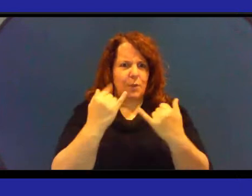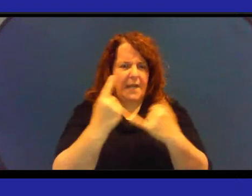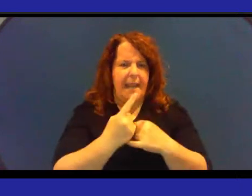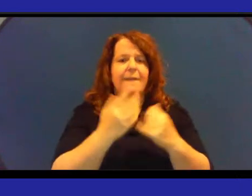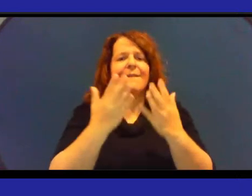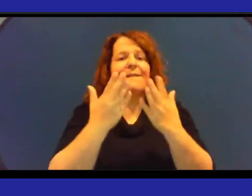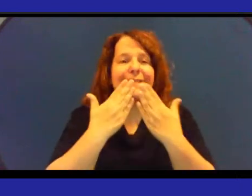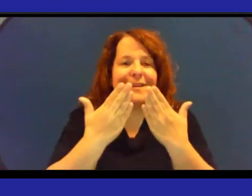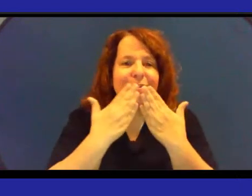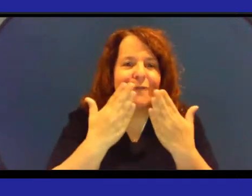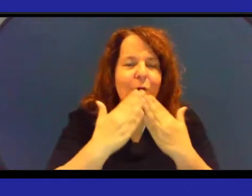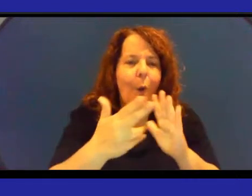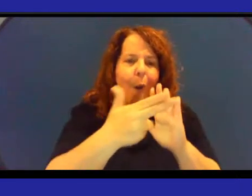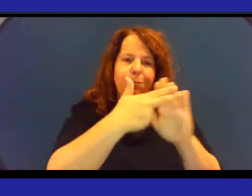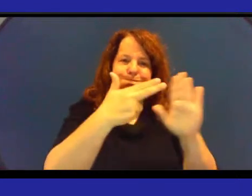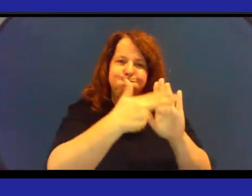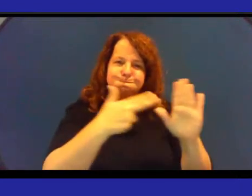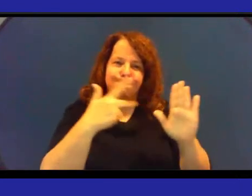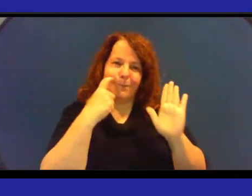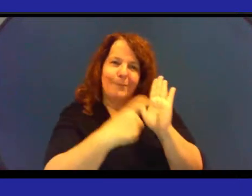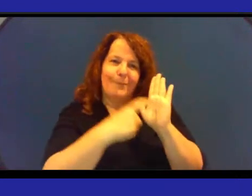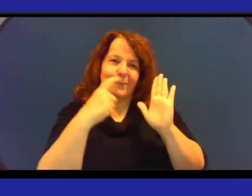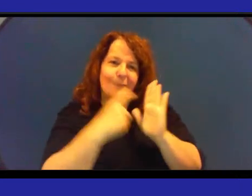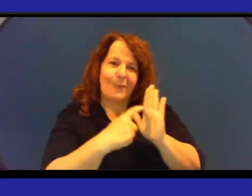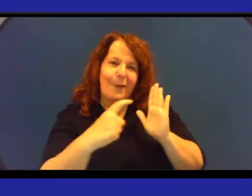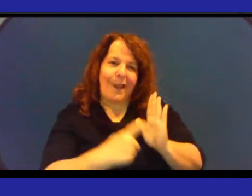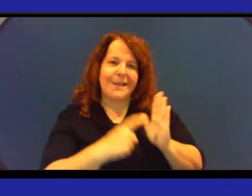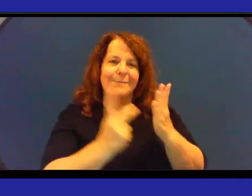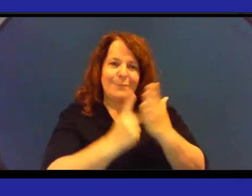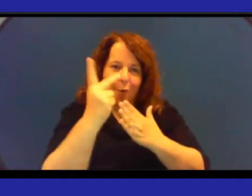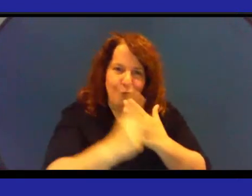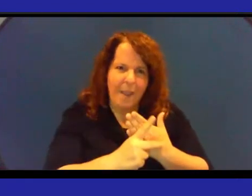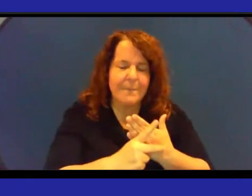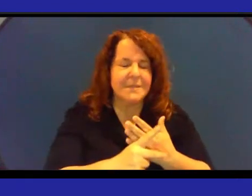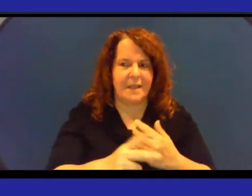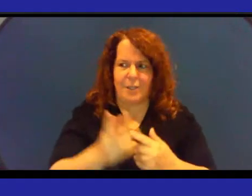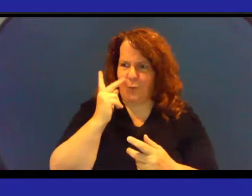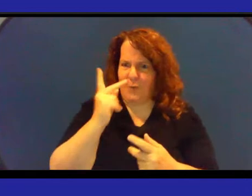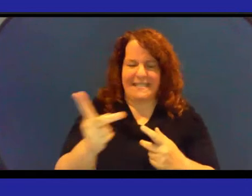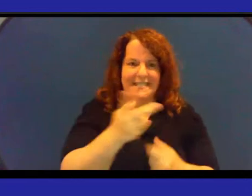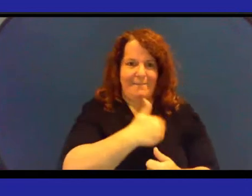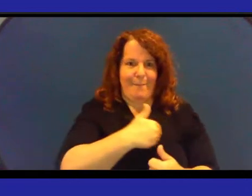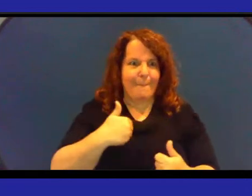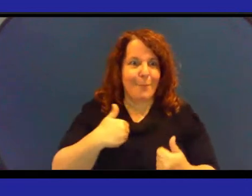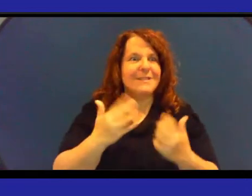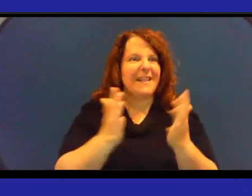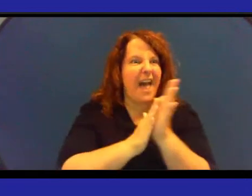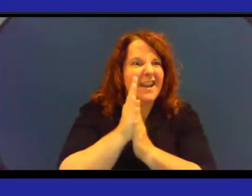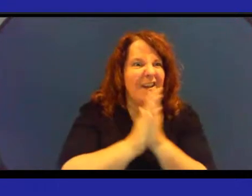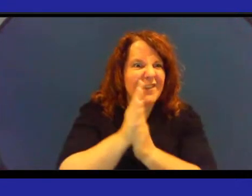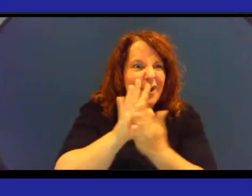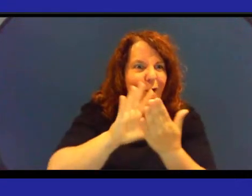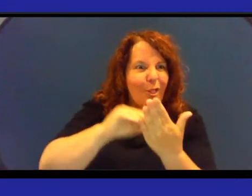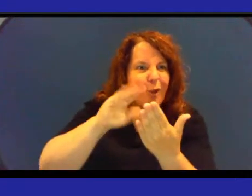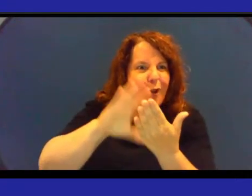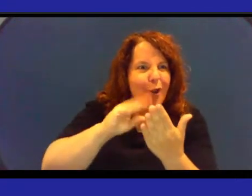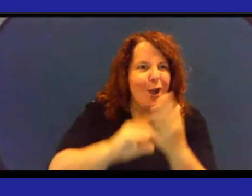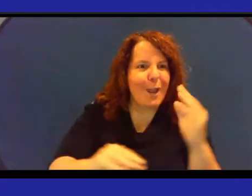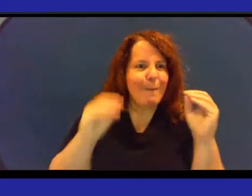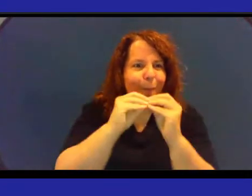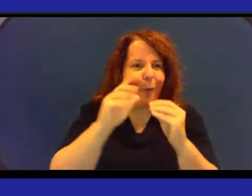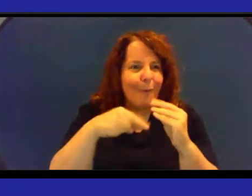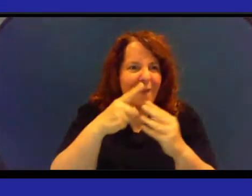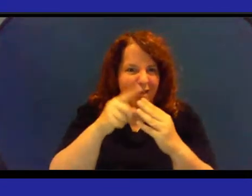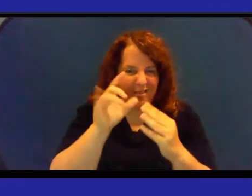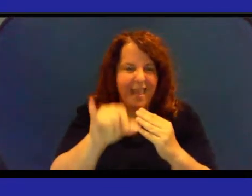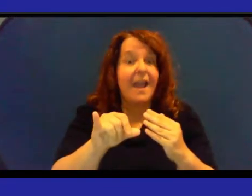for highlighting some of these programs, and I think you can see from the members there is a lot of interest in learning more about it. Perhaps we